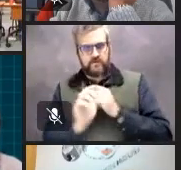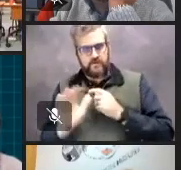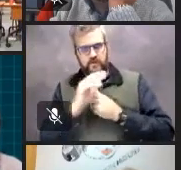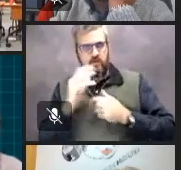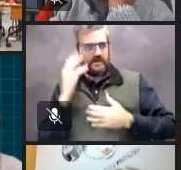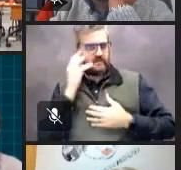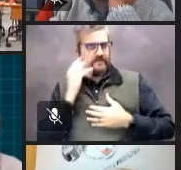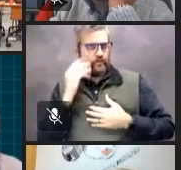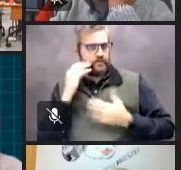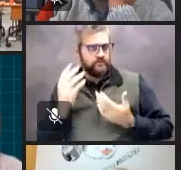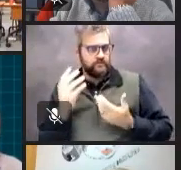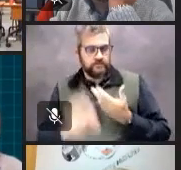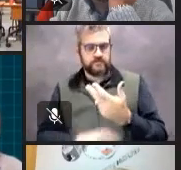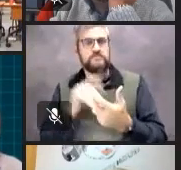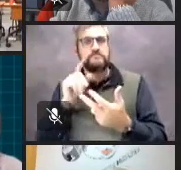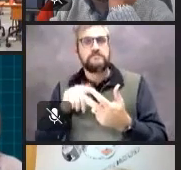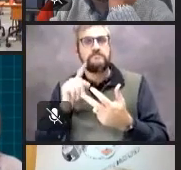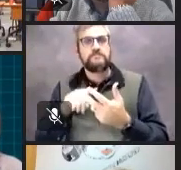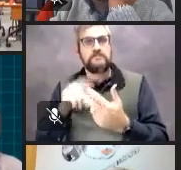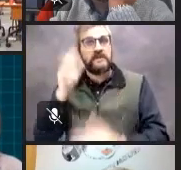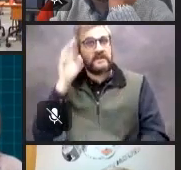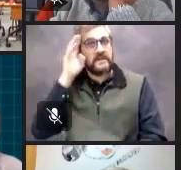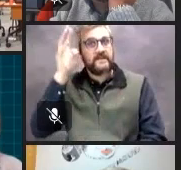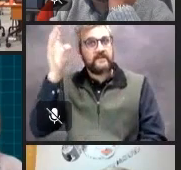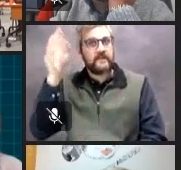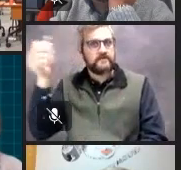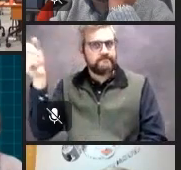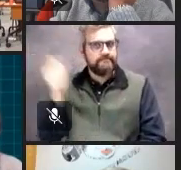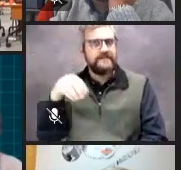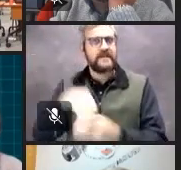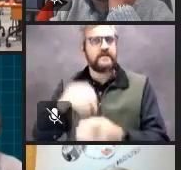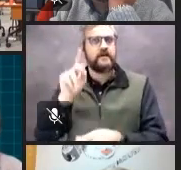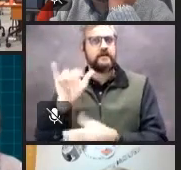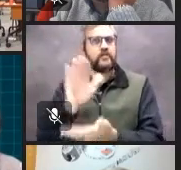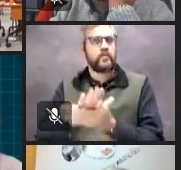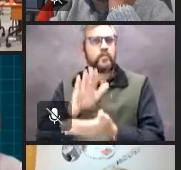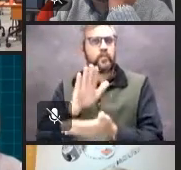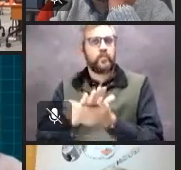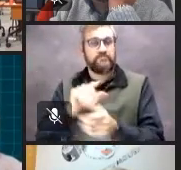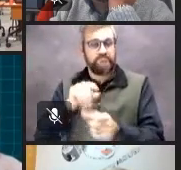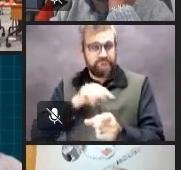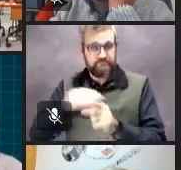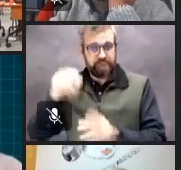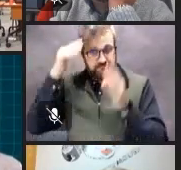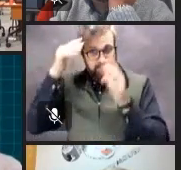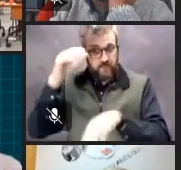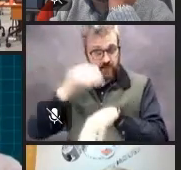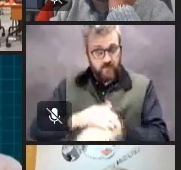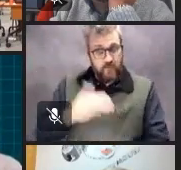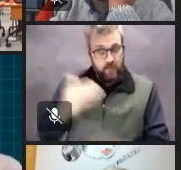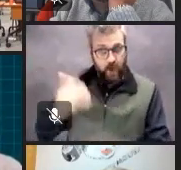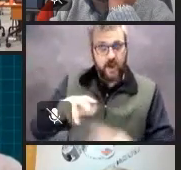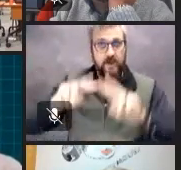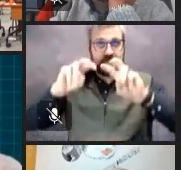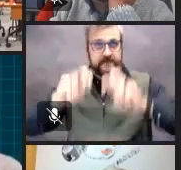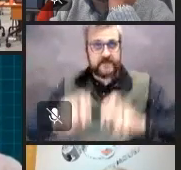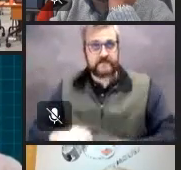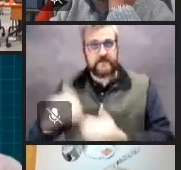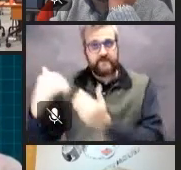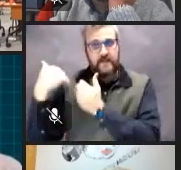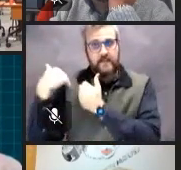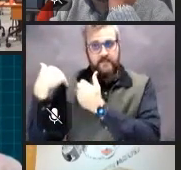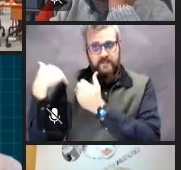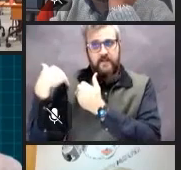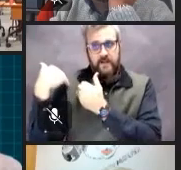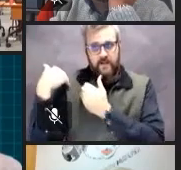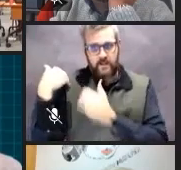Second, to bring innovation to Kentucky schools with a particular focus around assessment and accountability. And there was a real sense